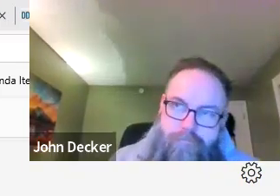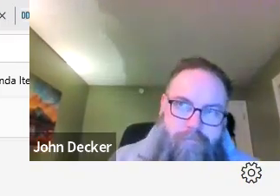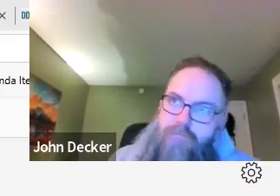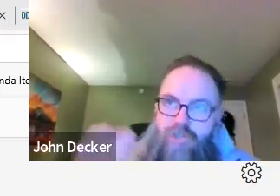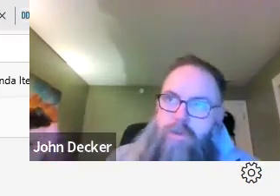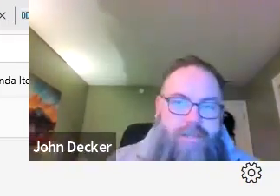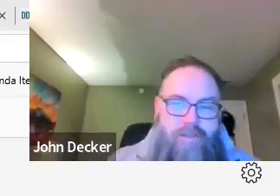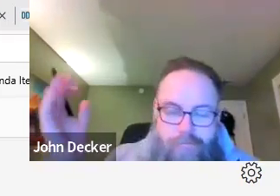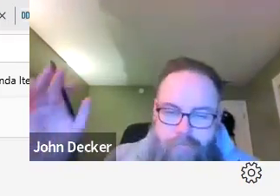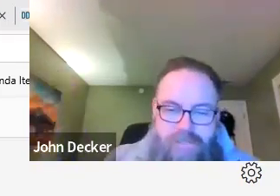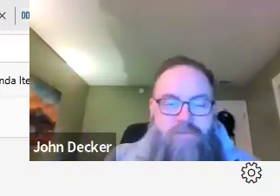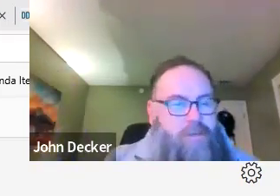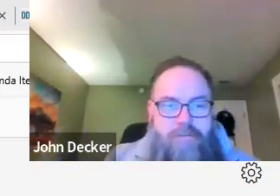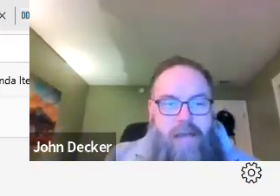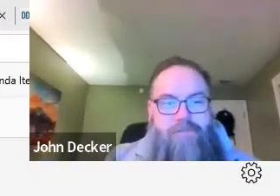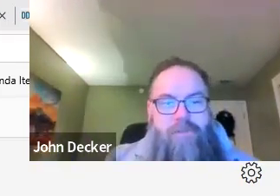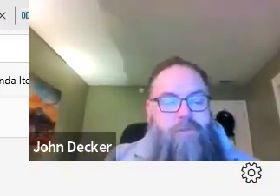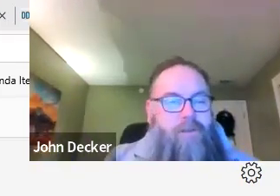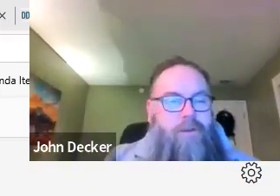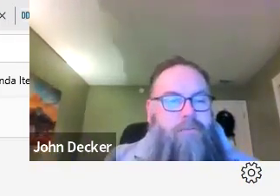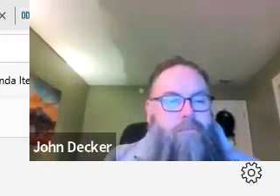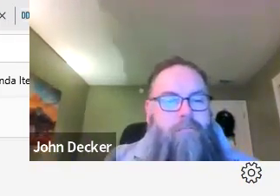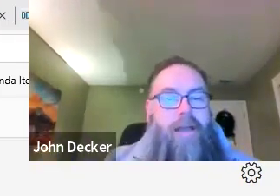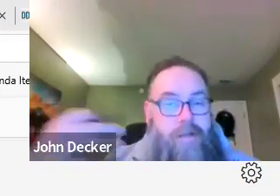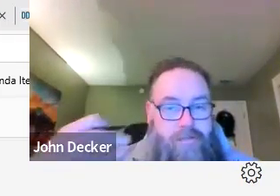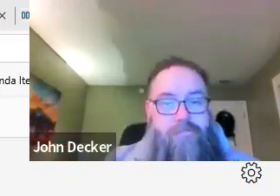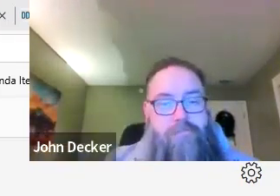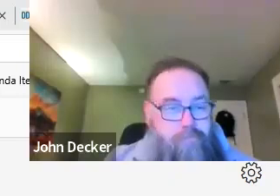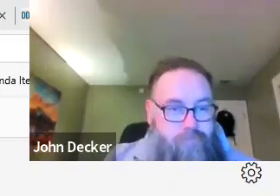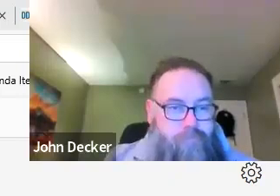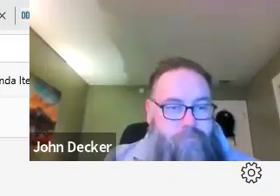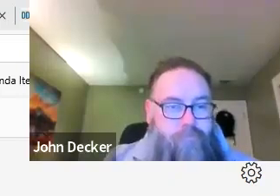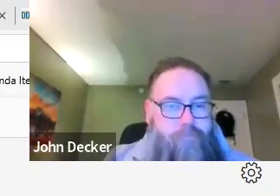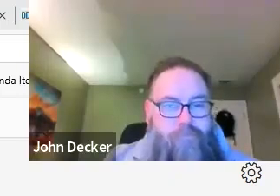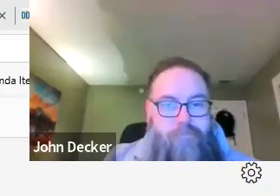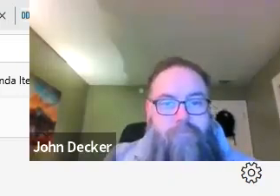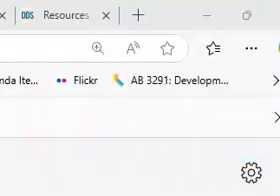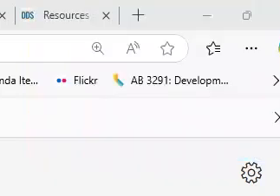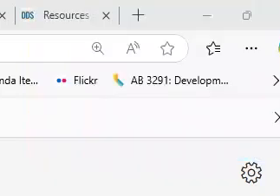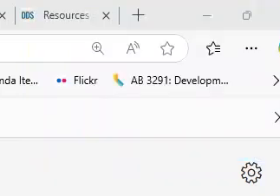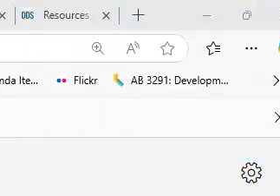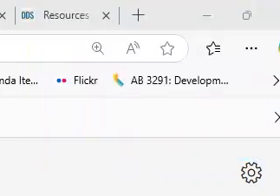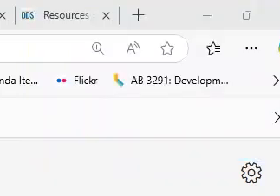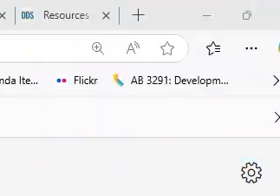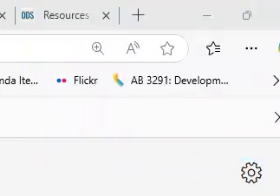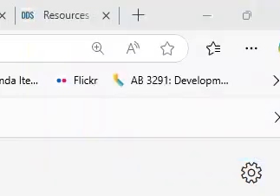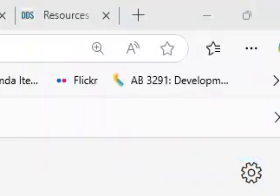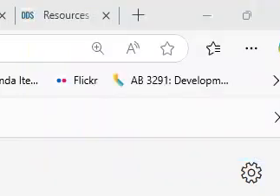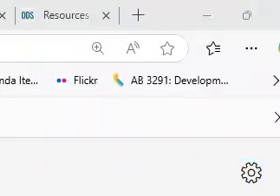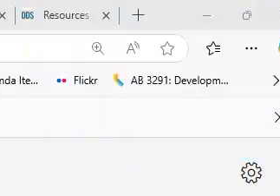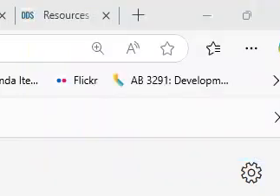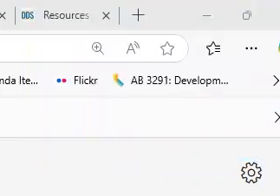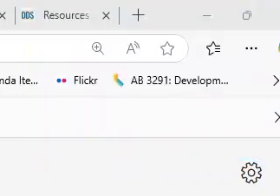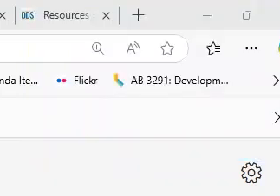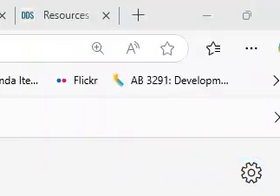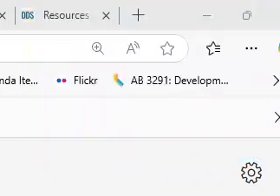be 2 weeks or 6 weeks after you're vendored by us. Got it. Thank you. You're welcome,